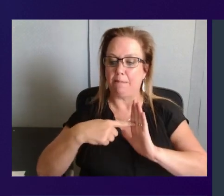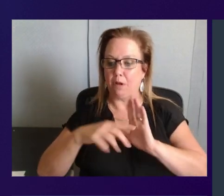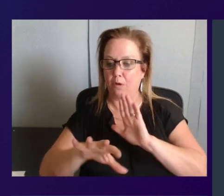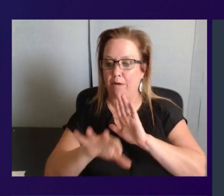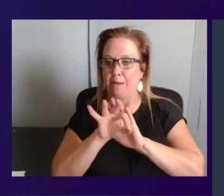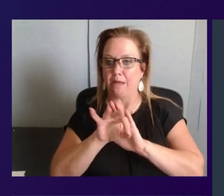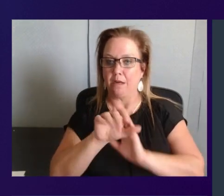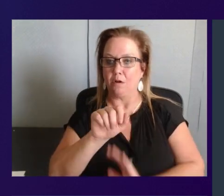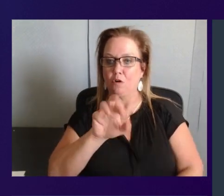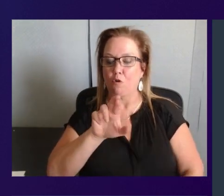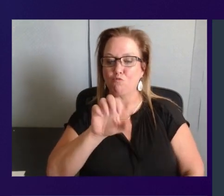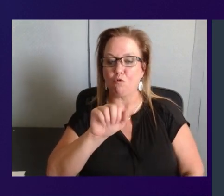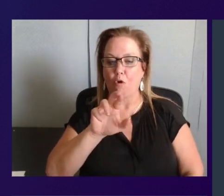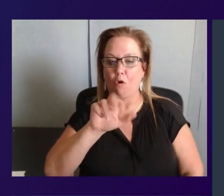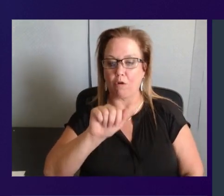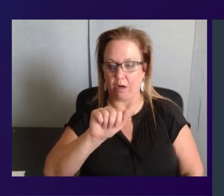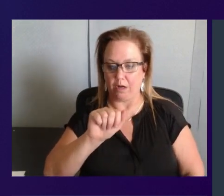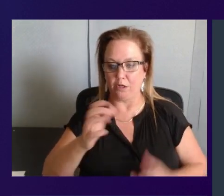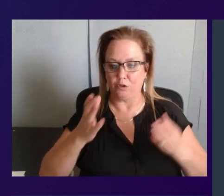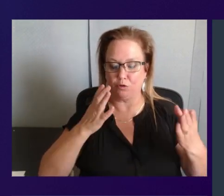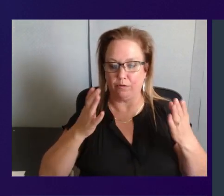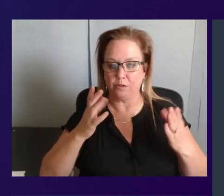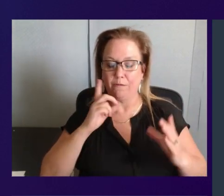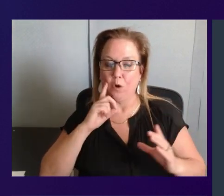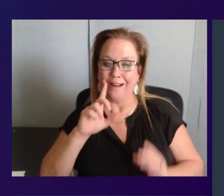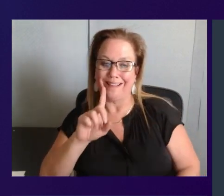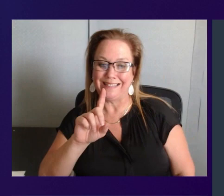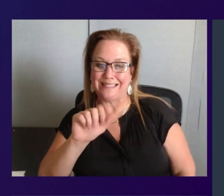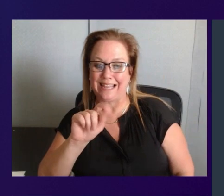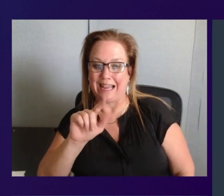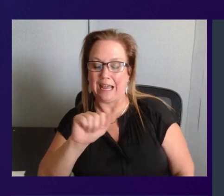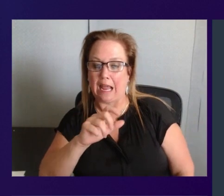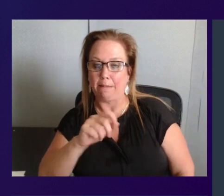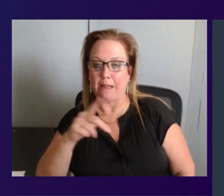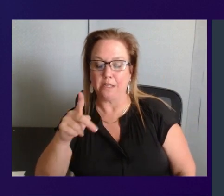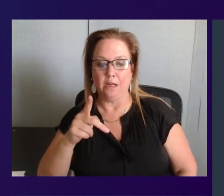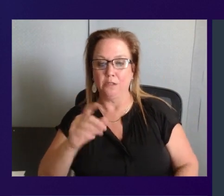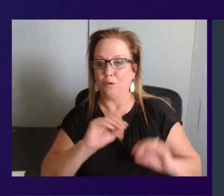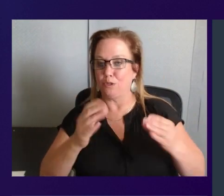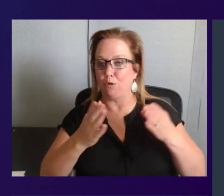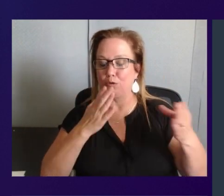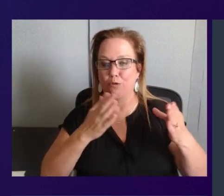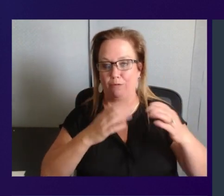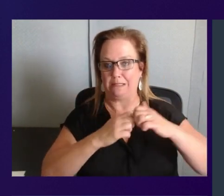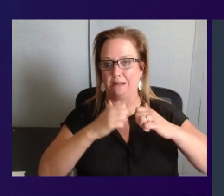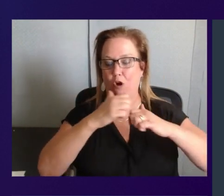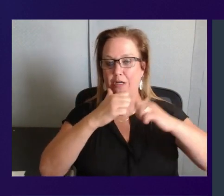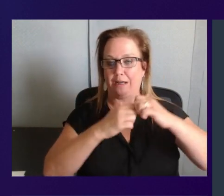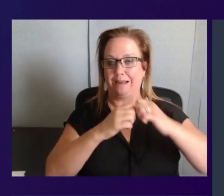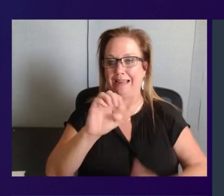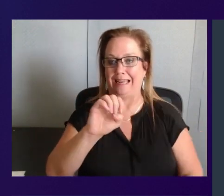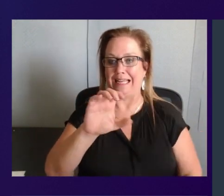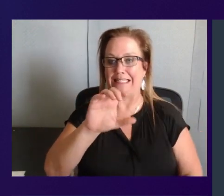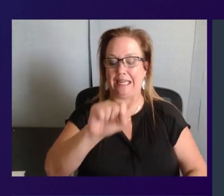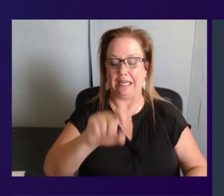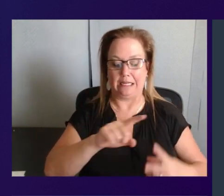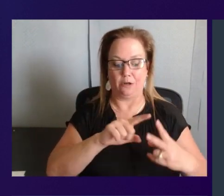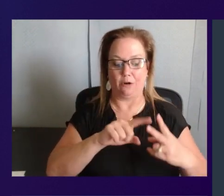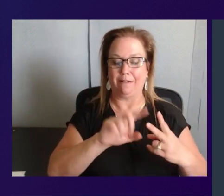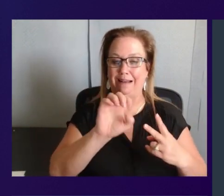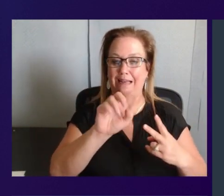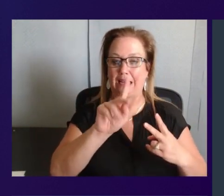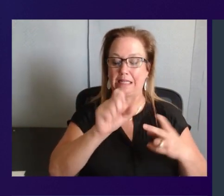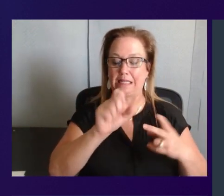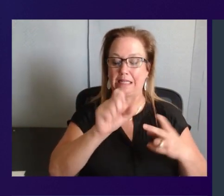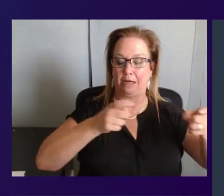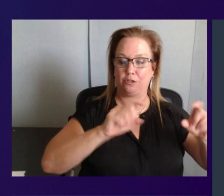Serverless to hold relational data for the application, making this a completely serverless architecture. ECS or EKS manages the orchestration